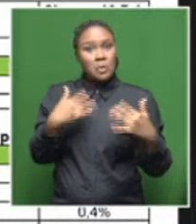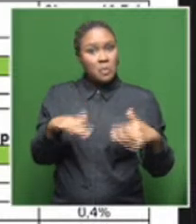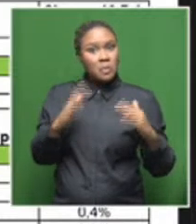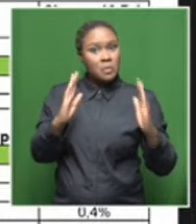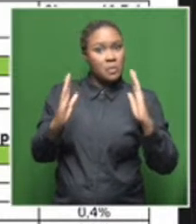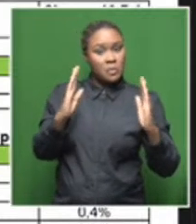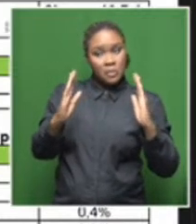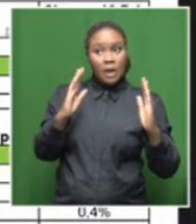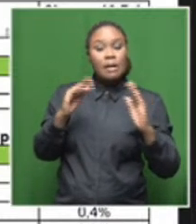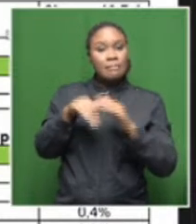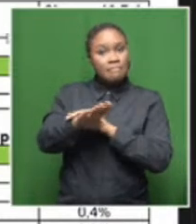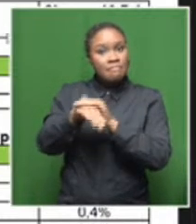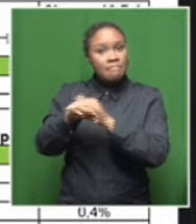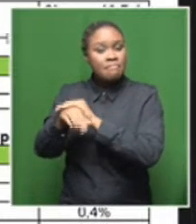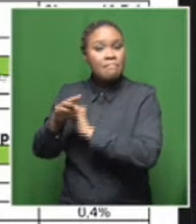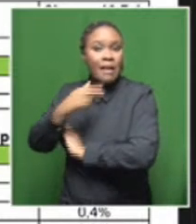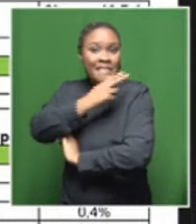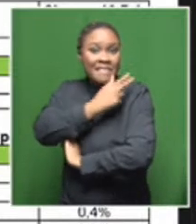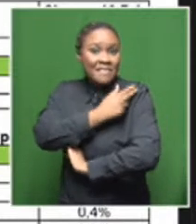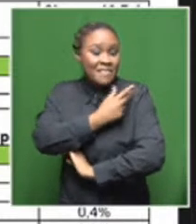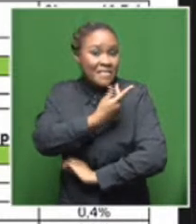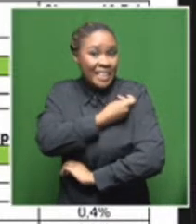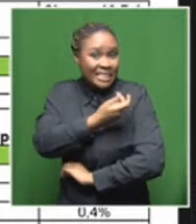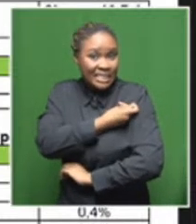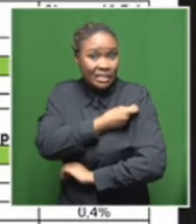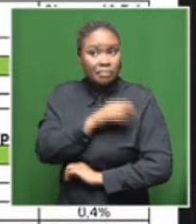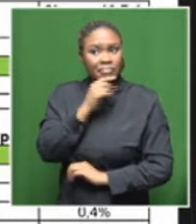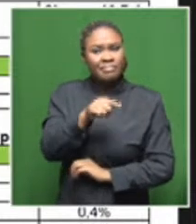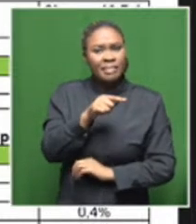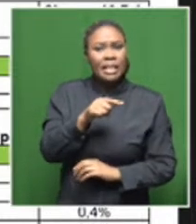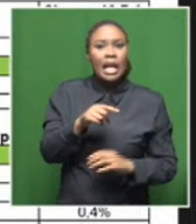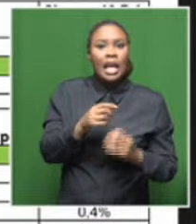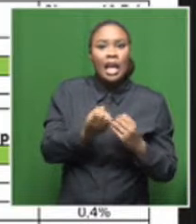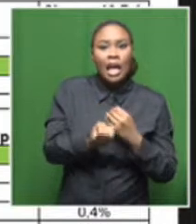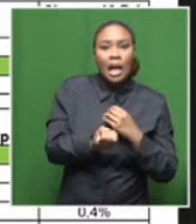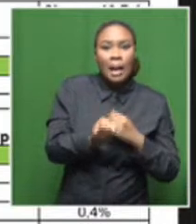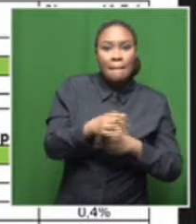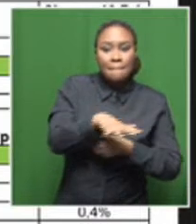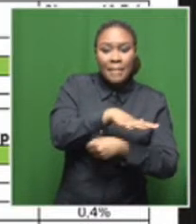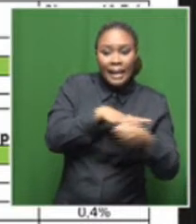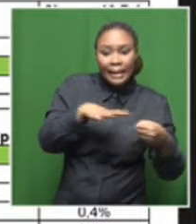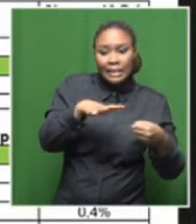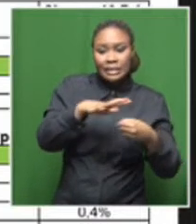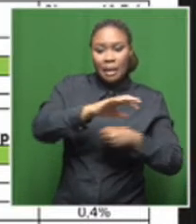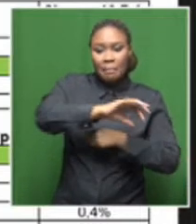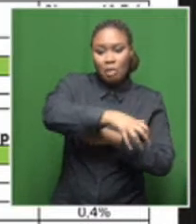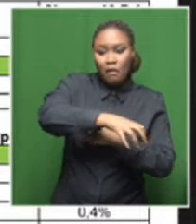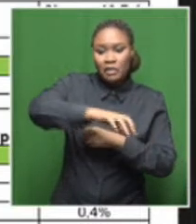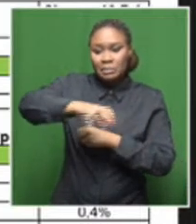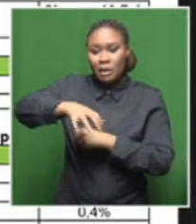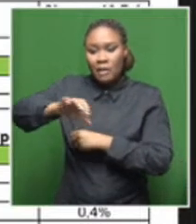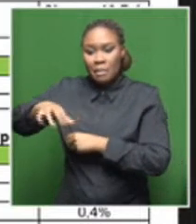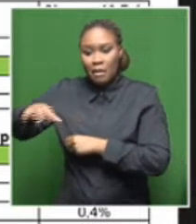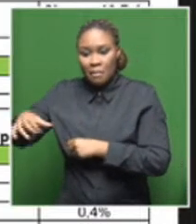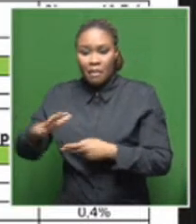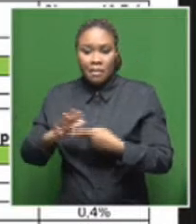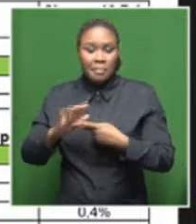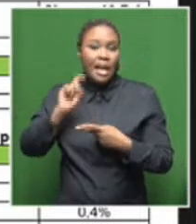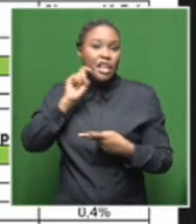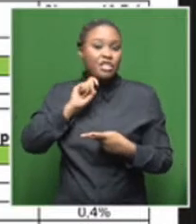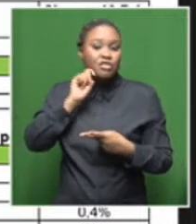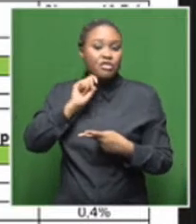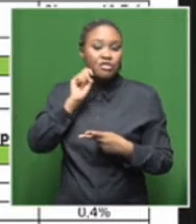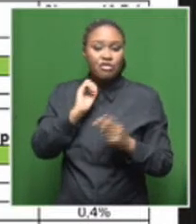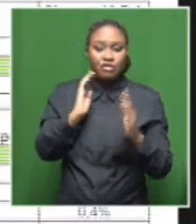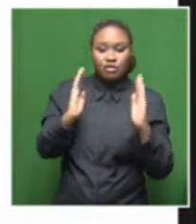our geographical, gender, and age targets, and all of them have responded positively in this